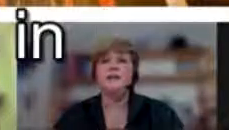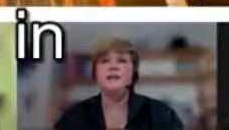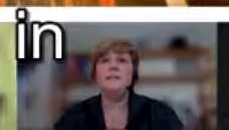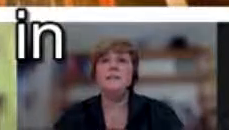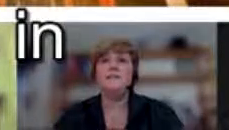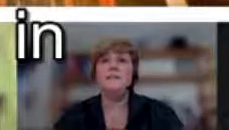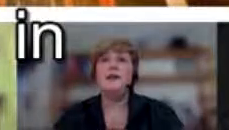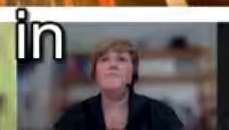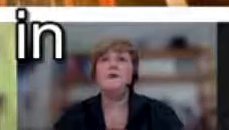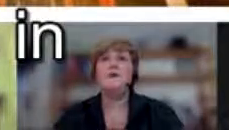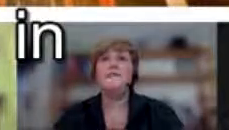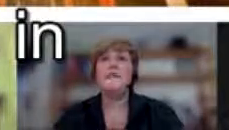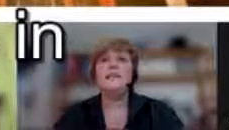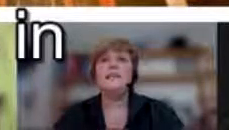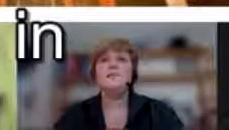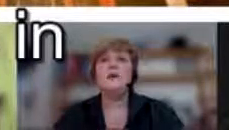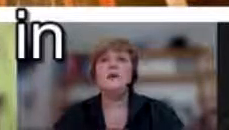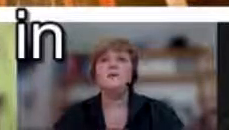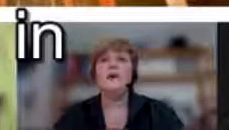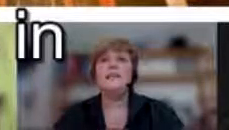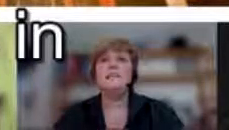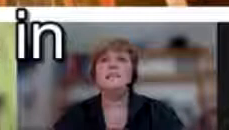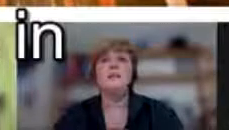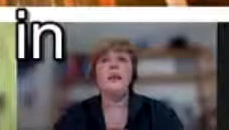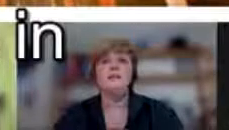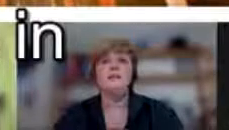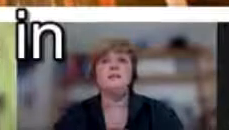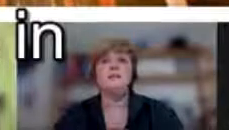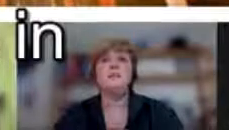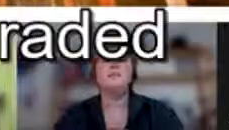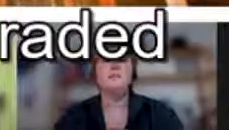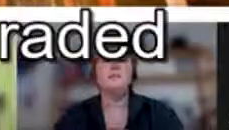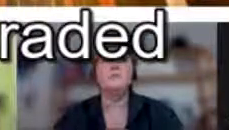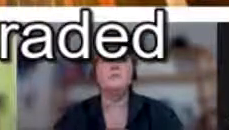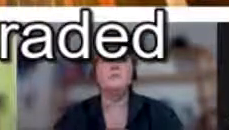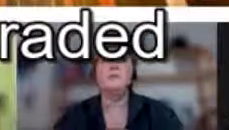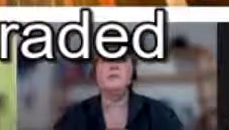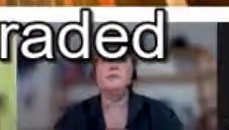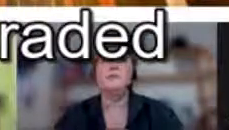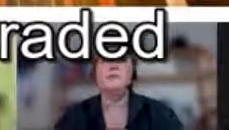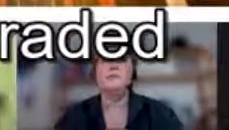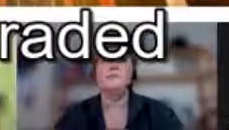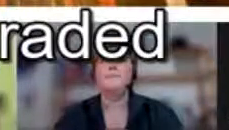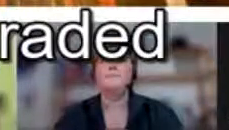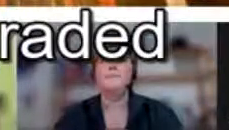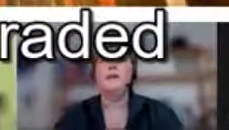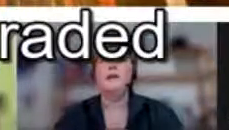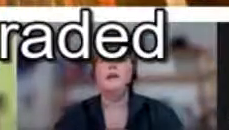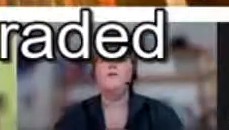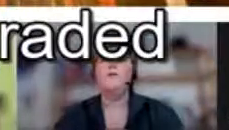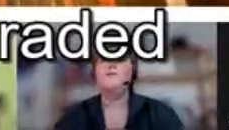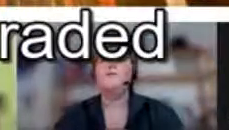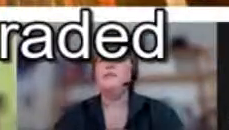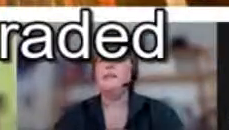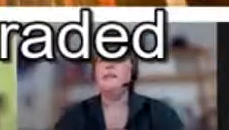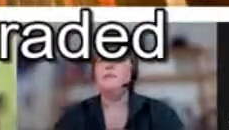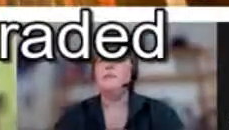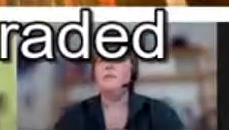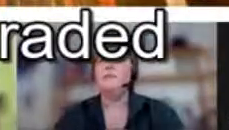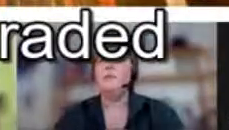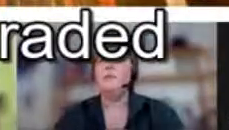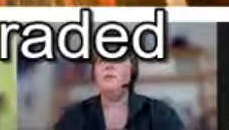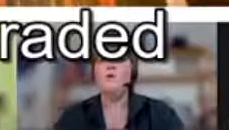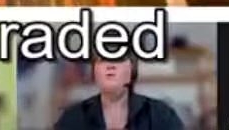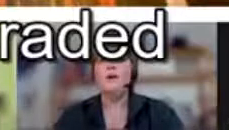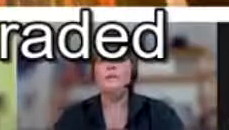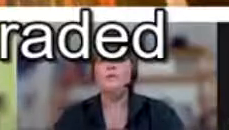detailed design stage, but you can see their proposed heights and locations in our consultation materials. We've increased the number